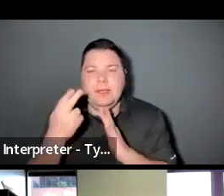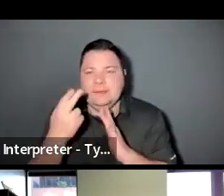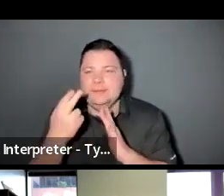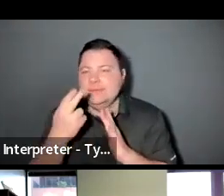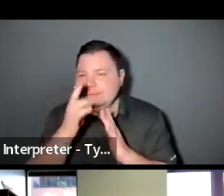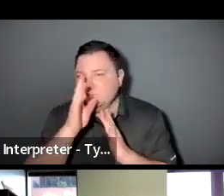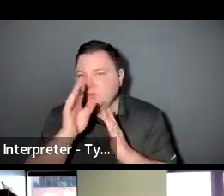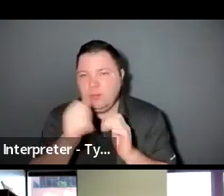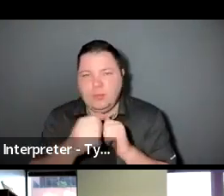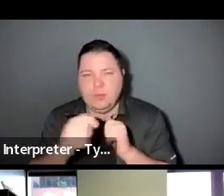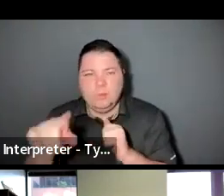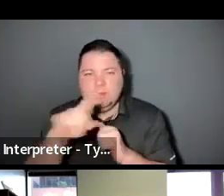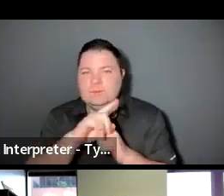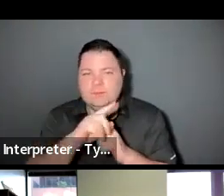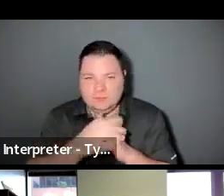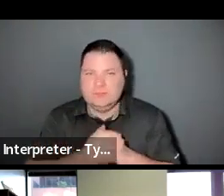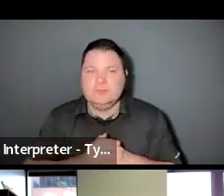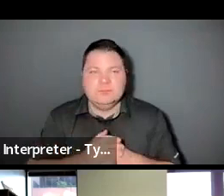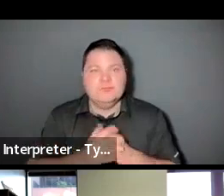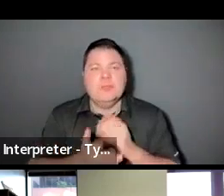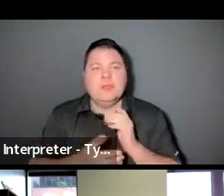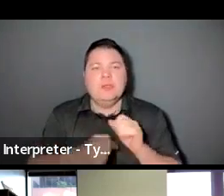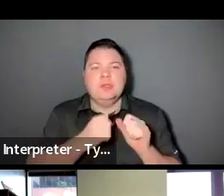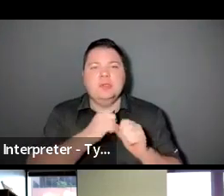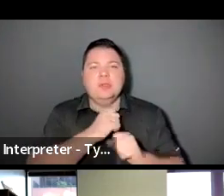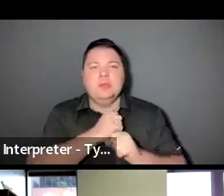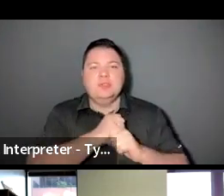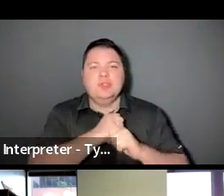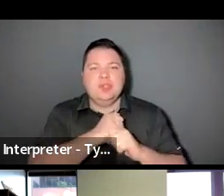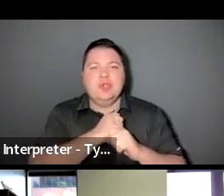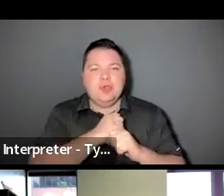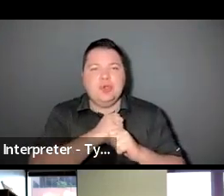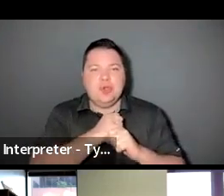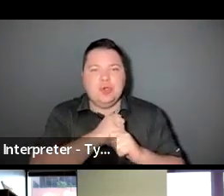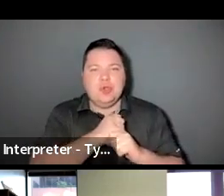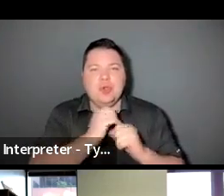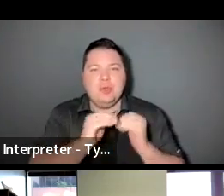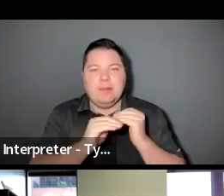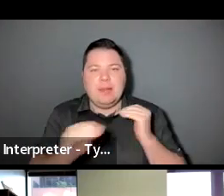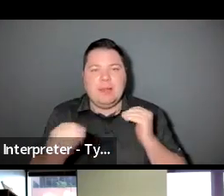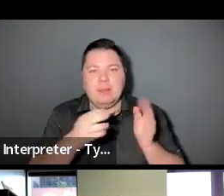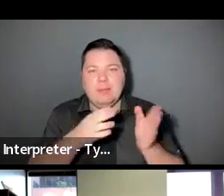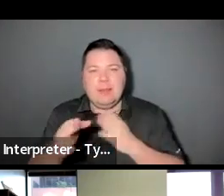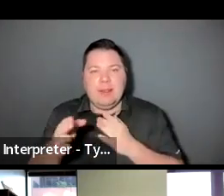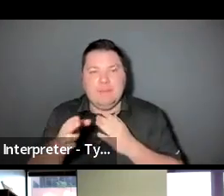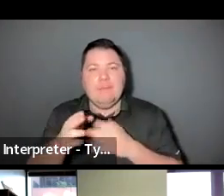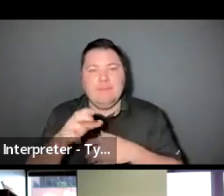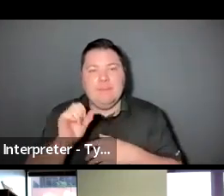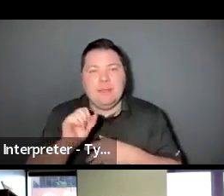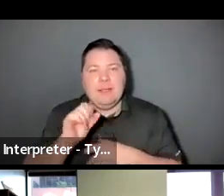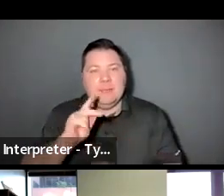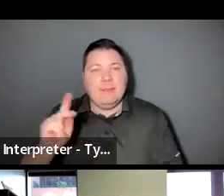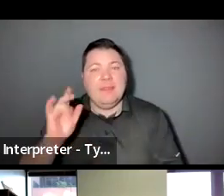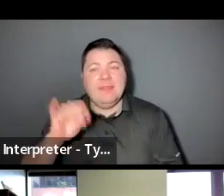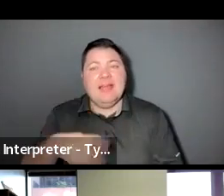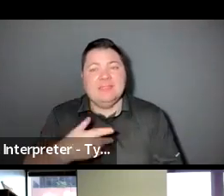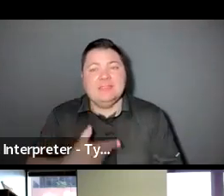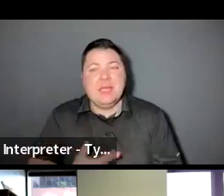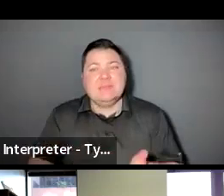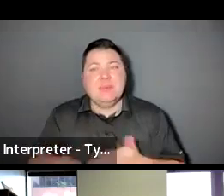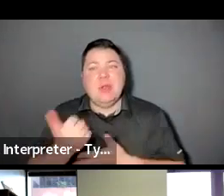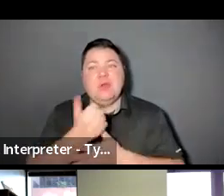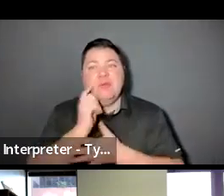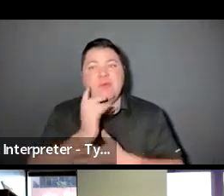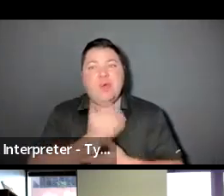you. The secure platform plan is a priority for our company. It has significant public and